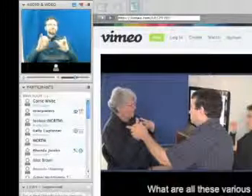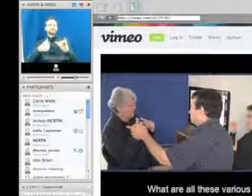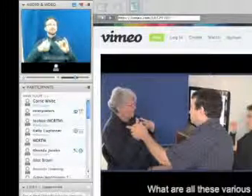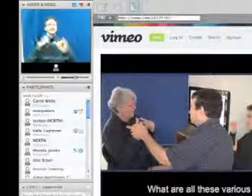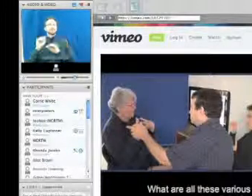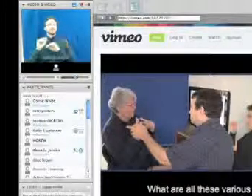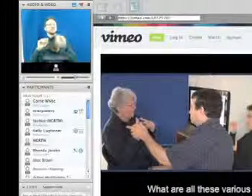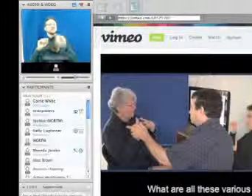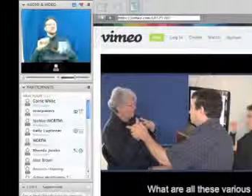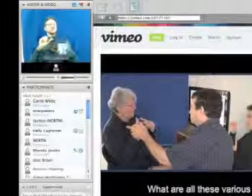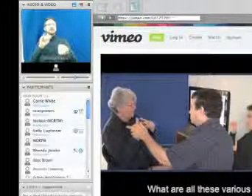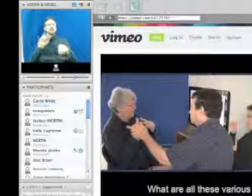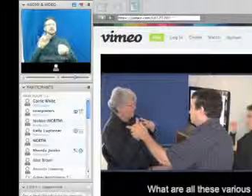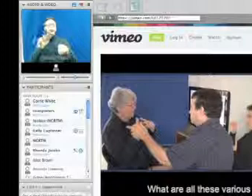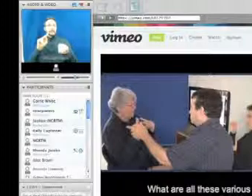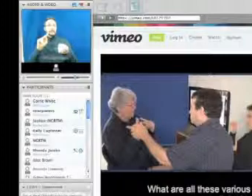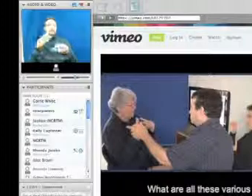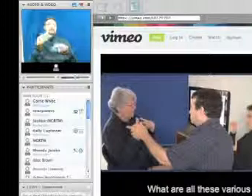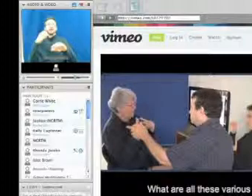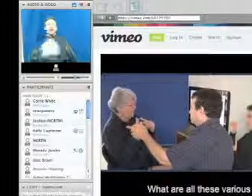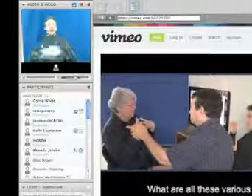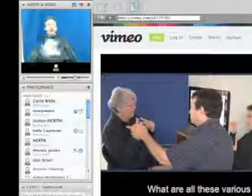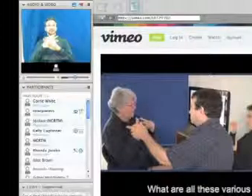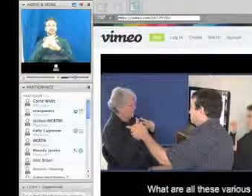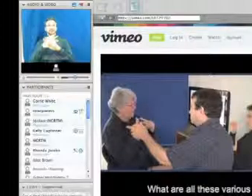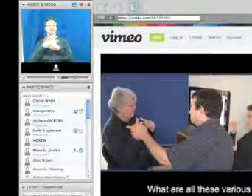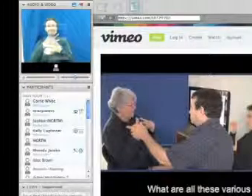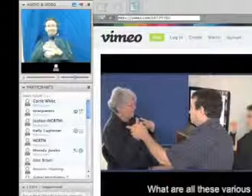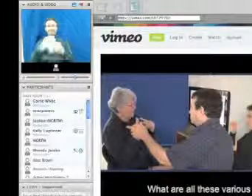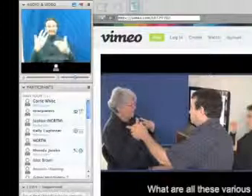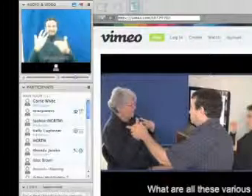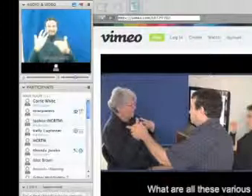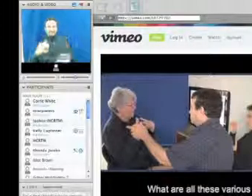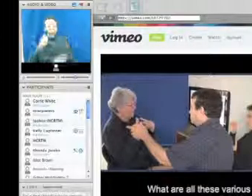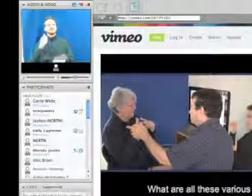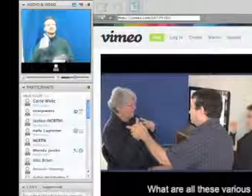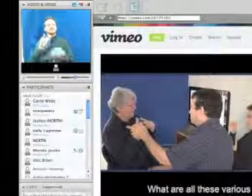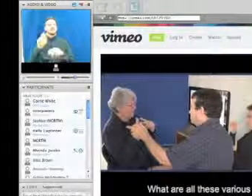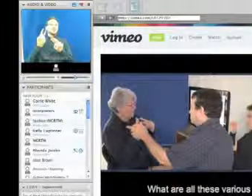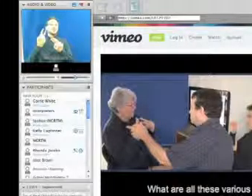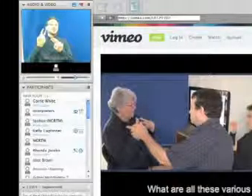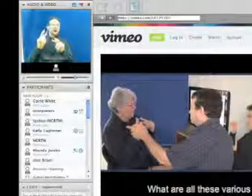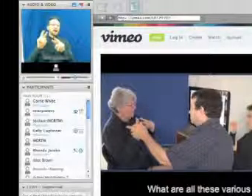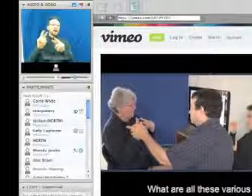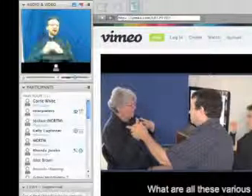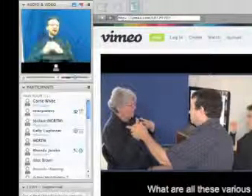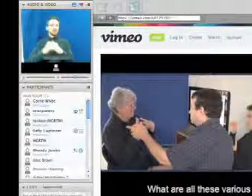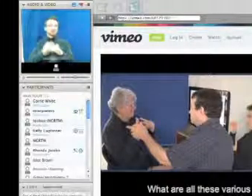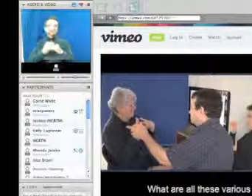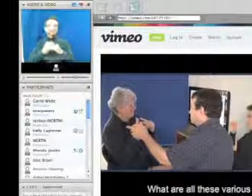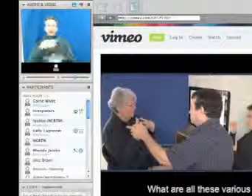can watch that after to get a taste of it yourself. So, how'd that go interpreting that?